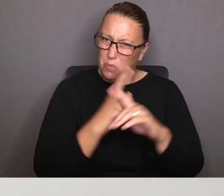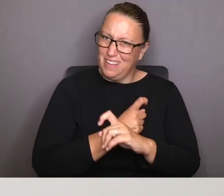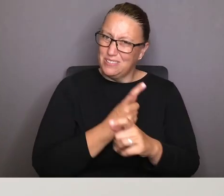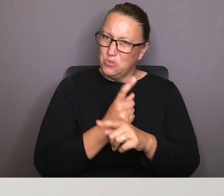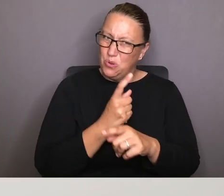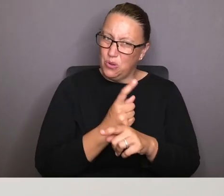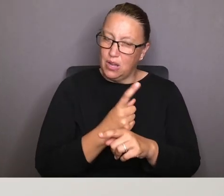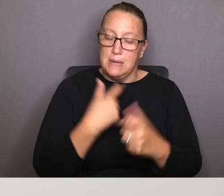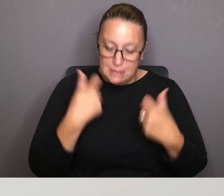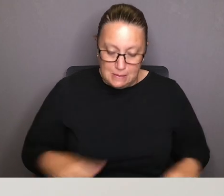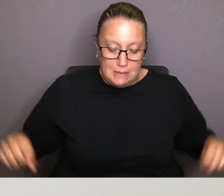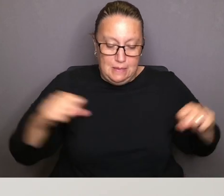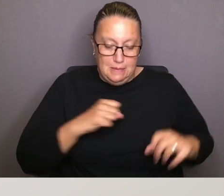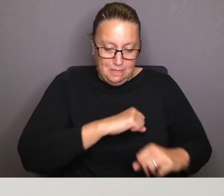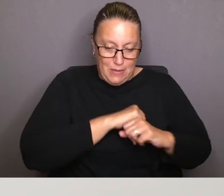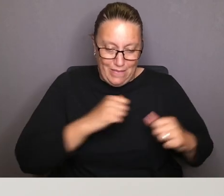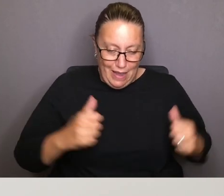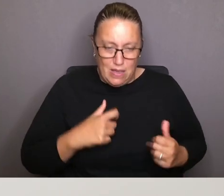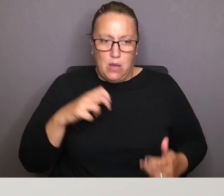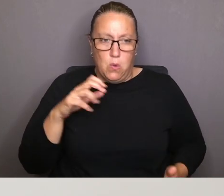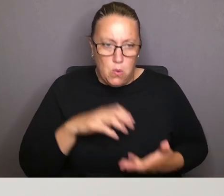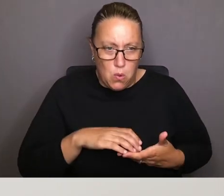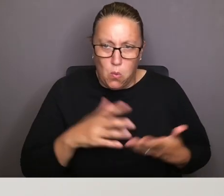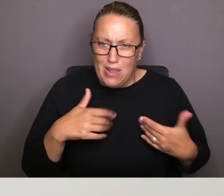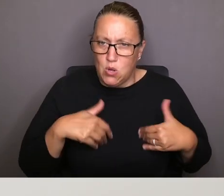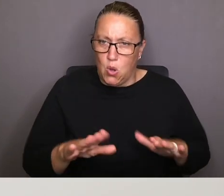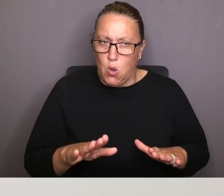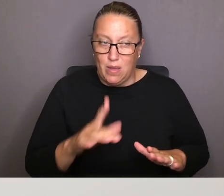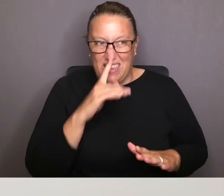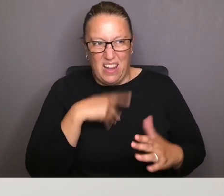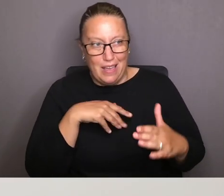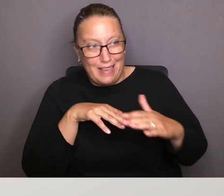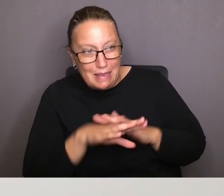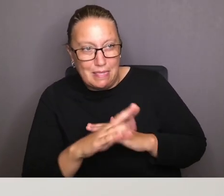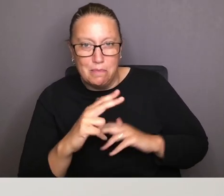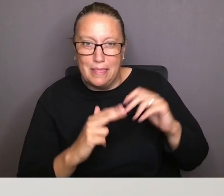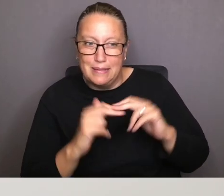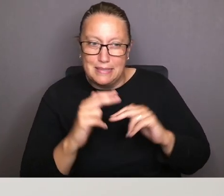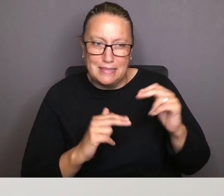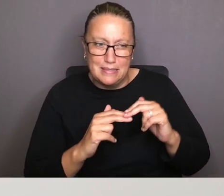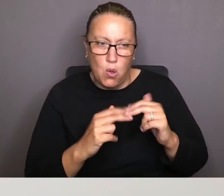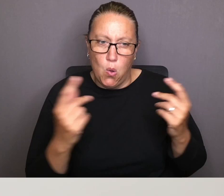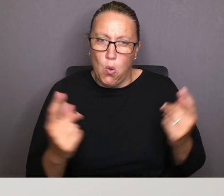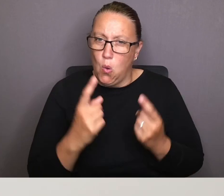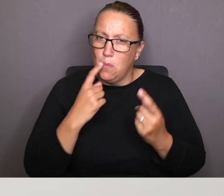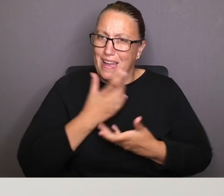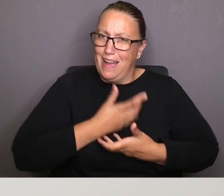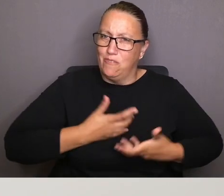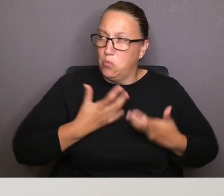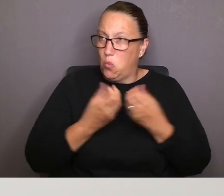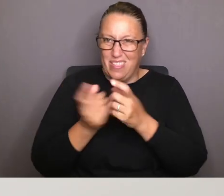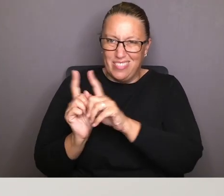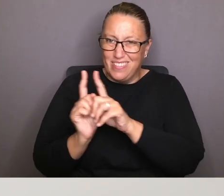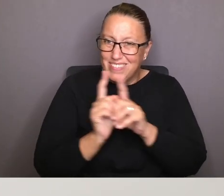the courage, you have to work out where to go. Will you be able to get into the building? And who will you be comfortable to have with